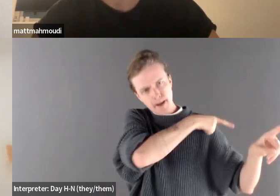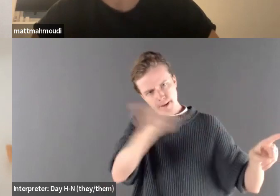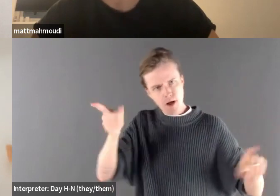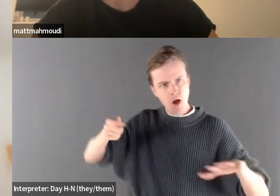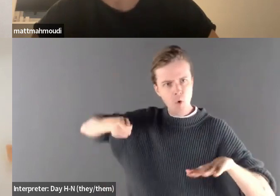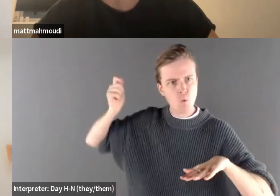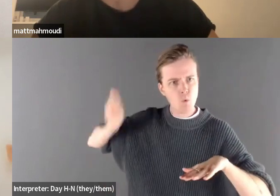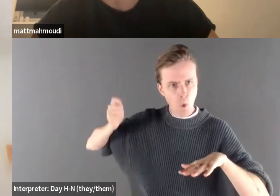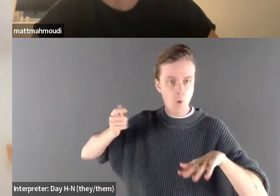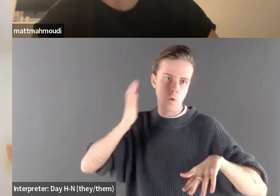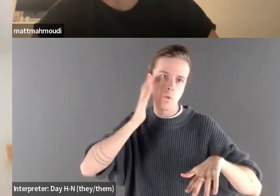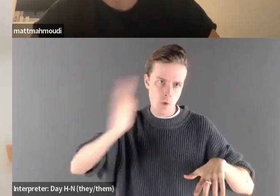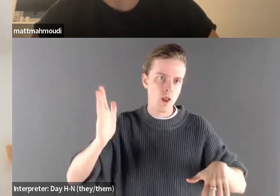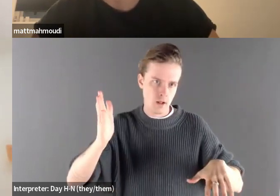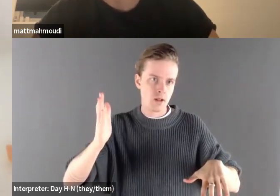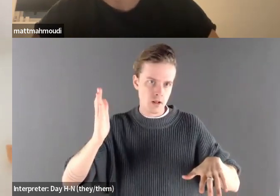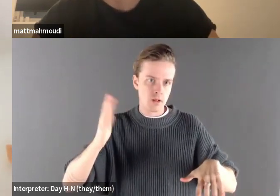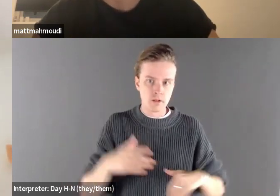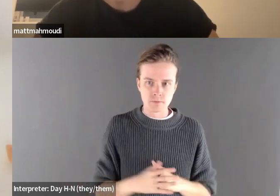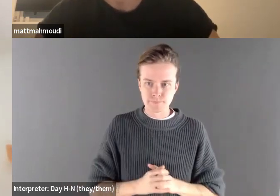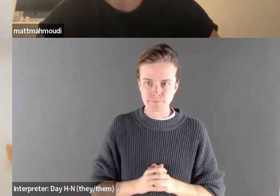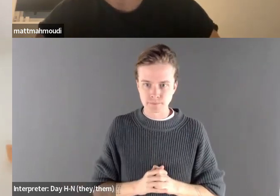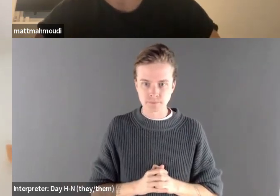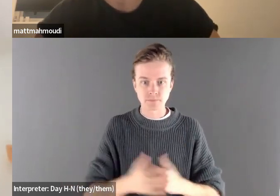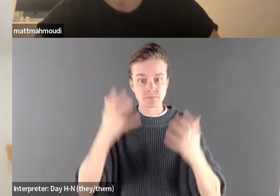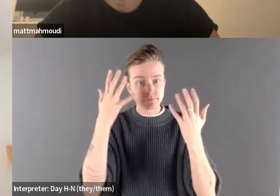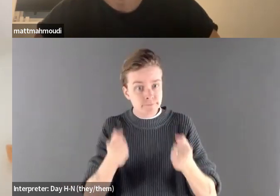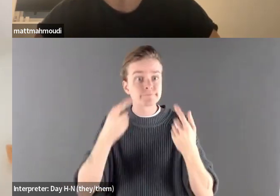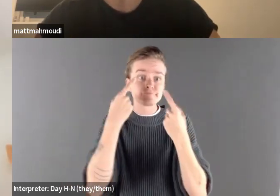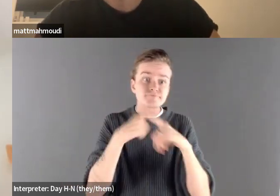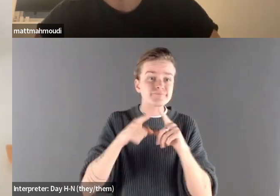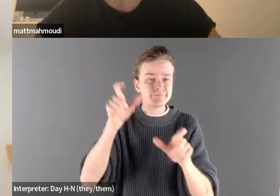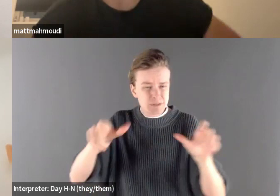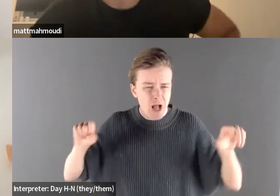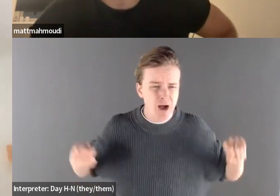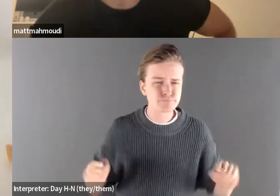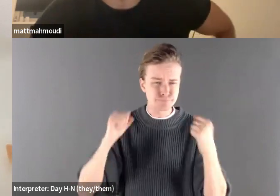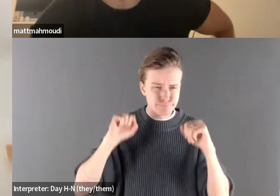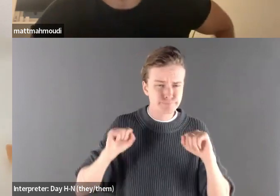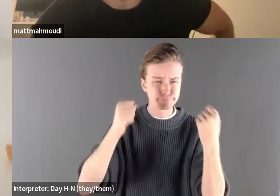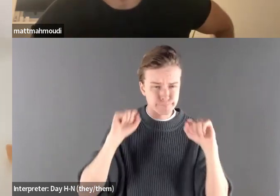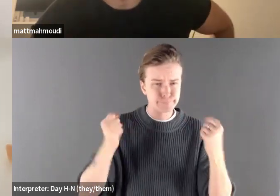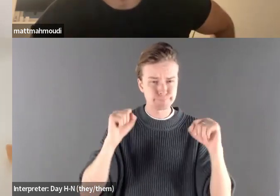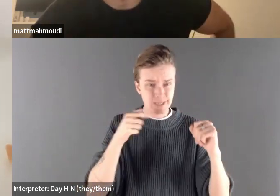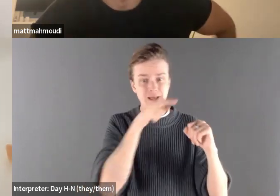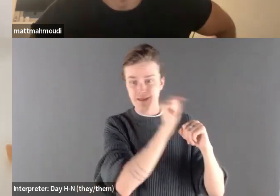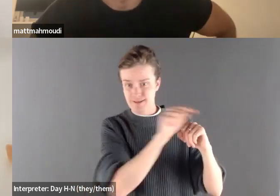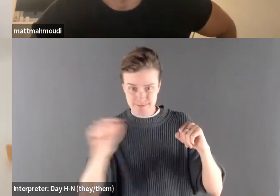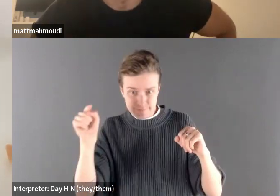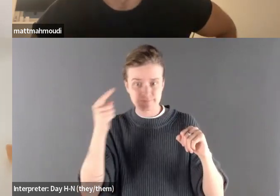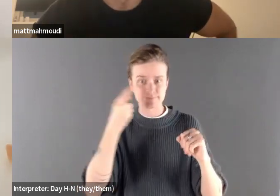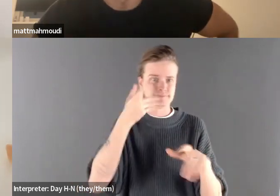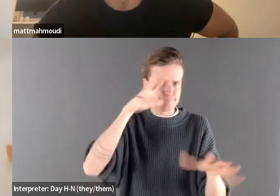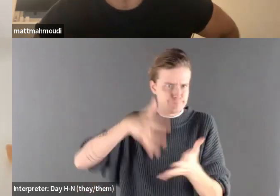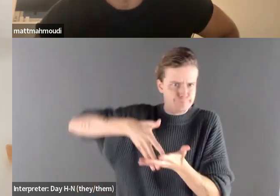us. And I will say because of the actors being so embroiled in the violations themselves. But I'm curious about your own approach and thinking